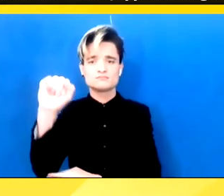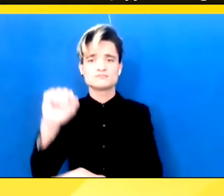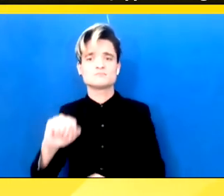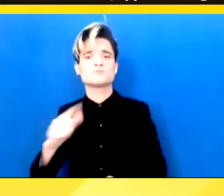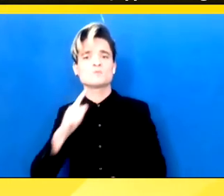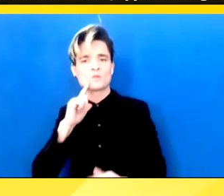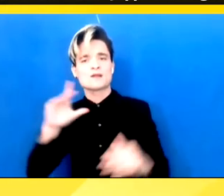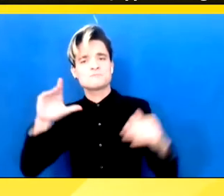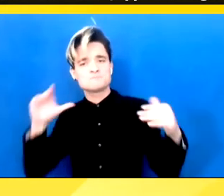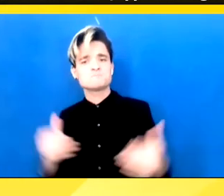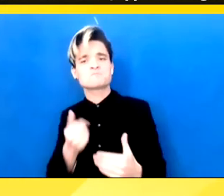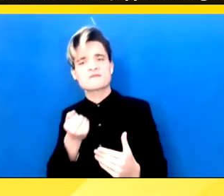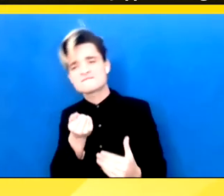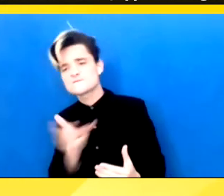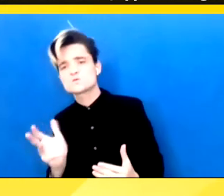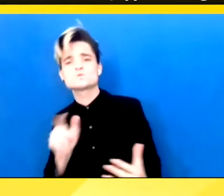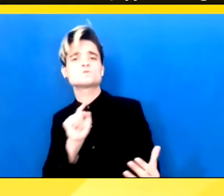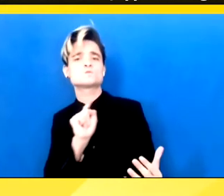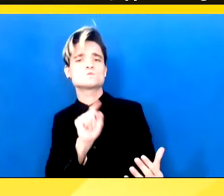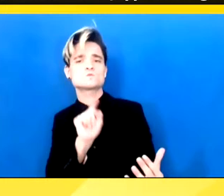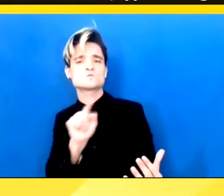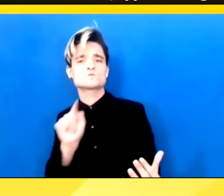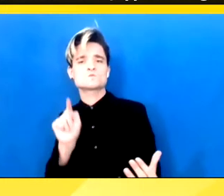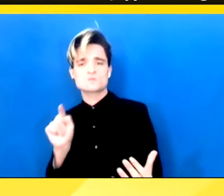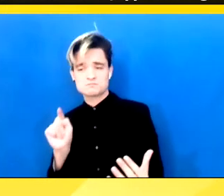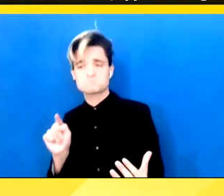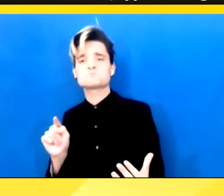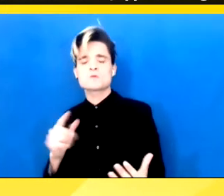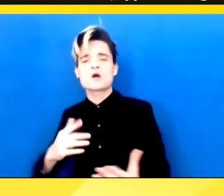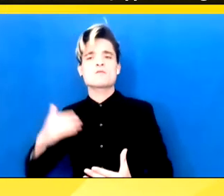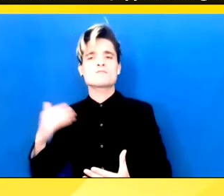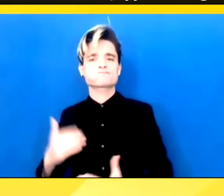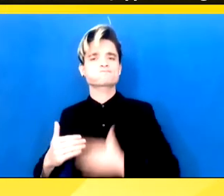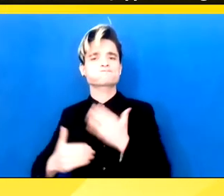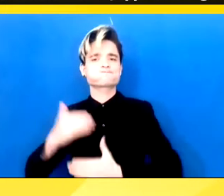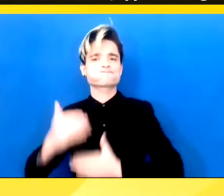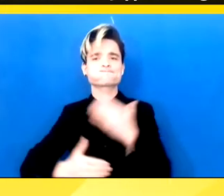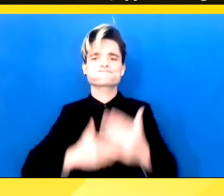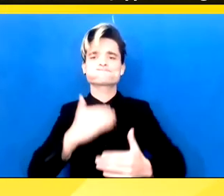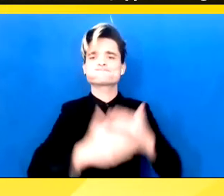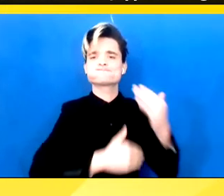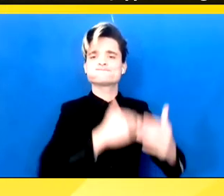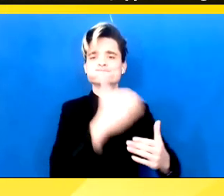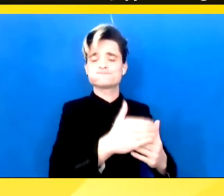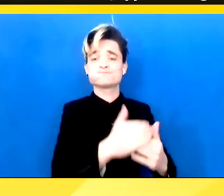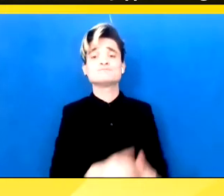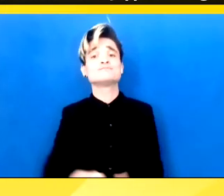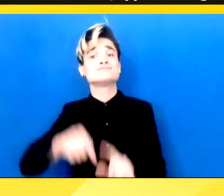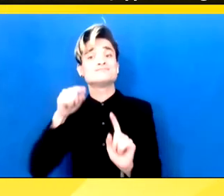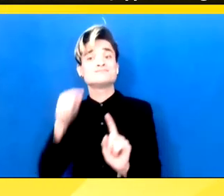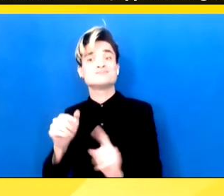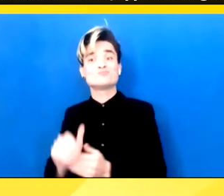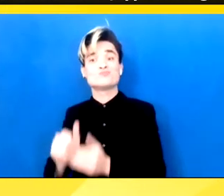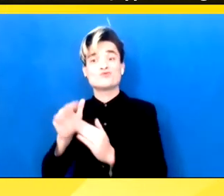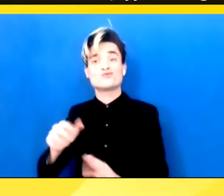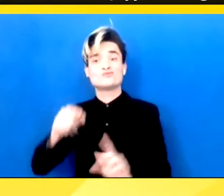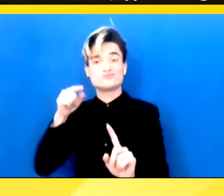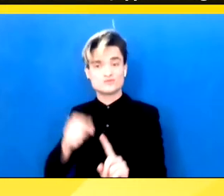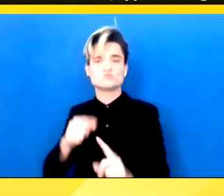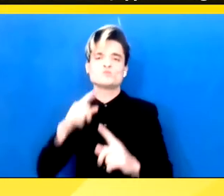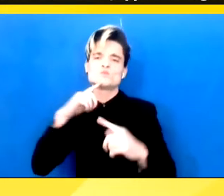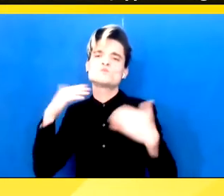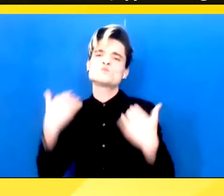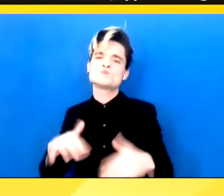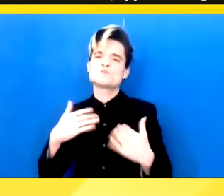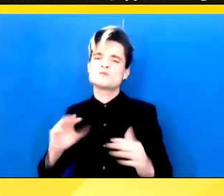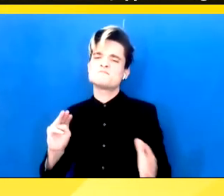we'll keep on going. These leaders represent millions and millions of workers, millions and